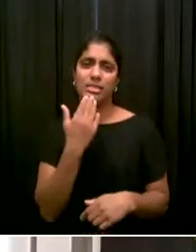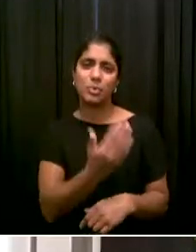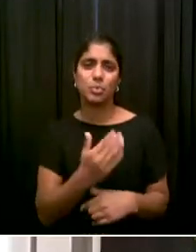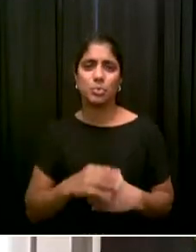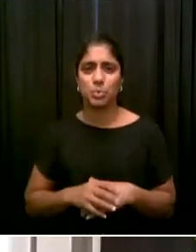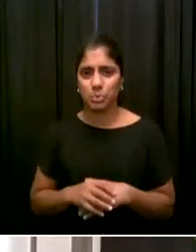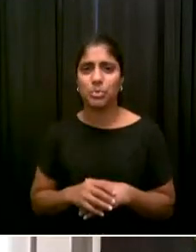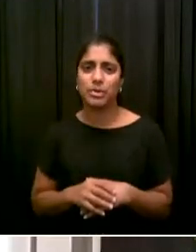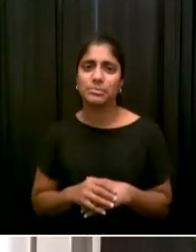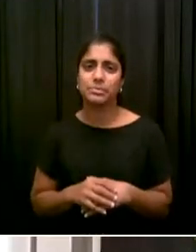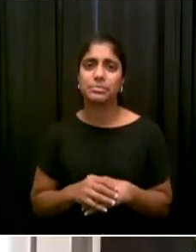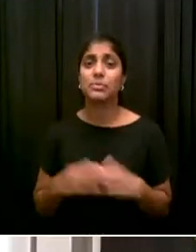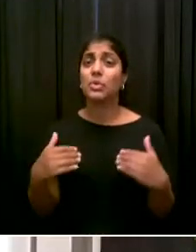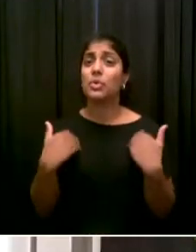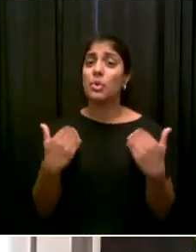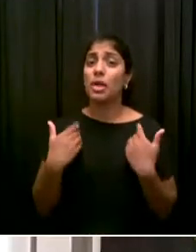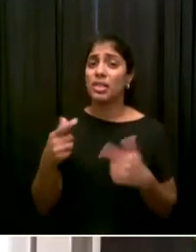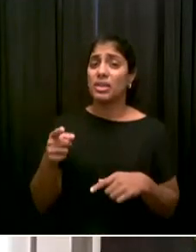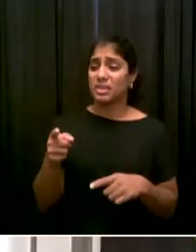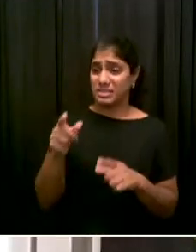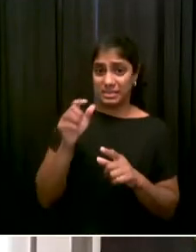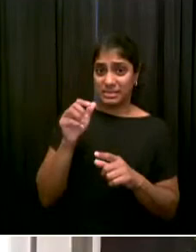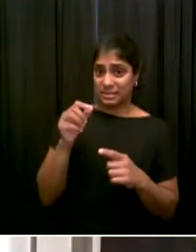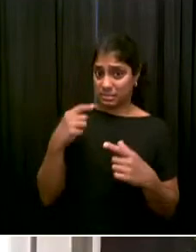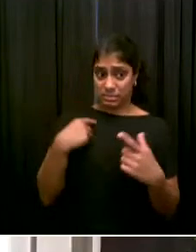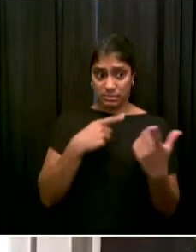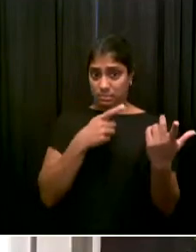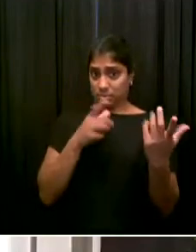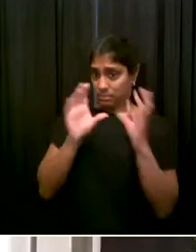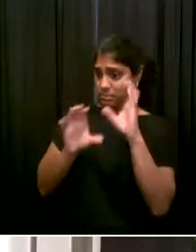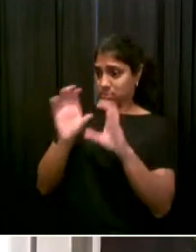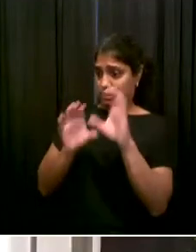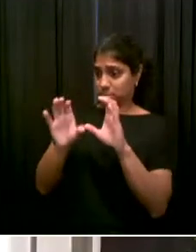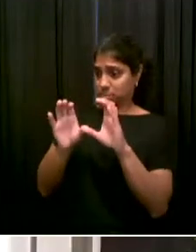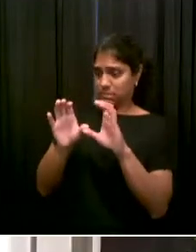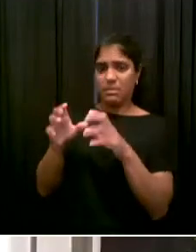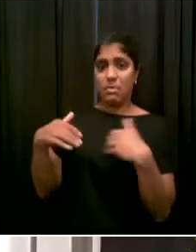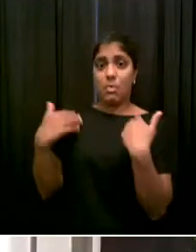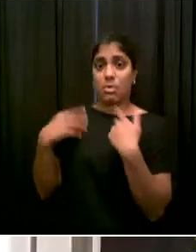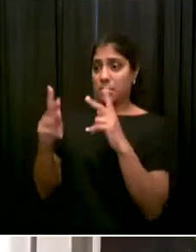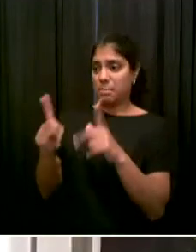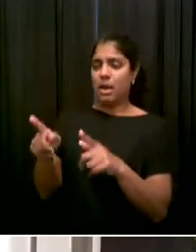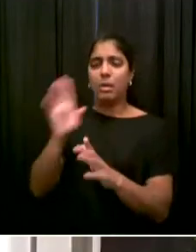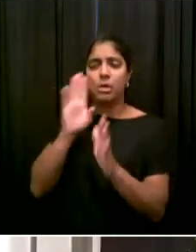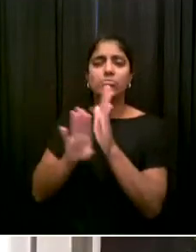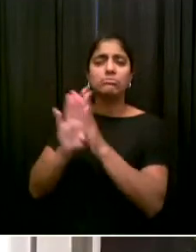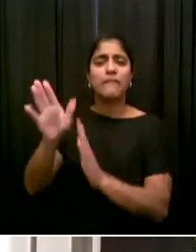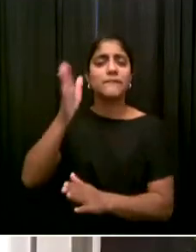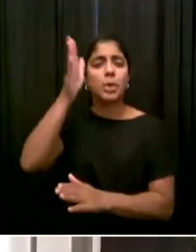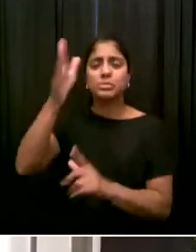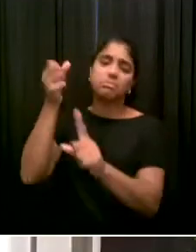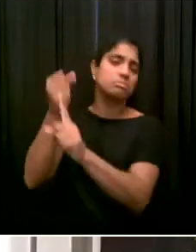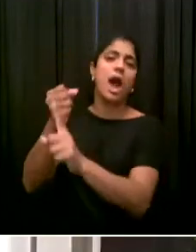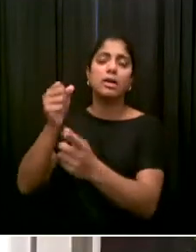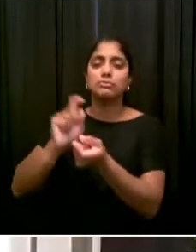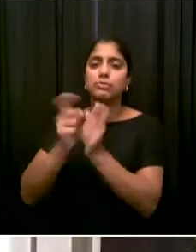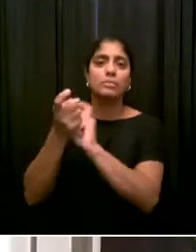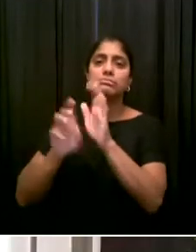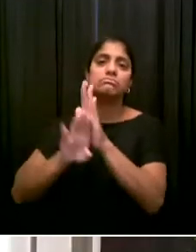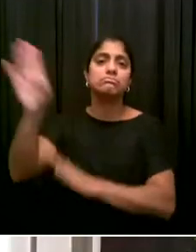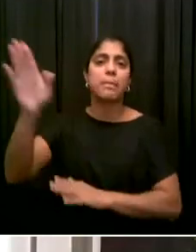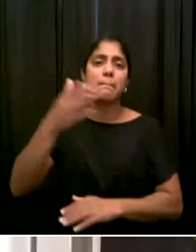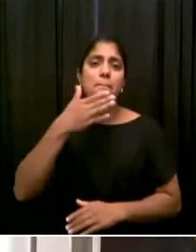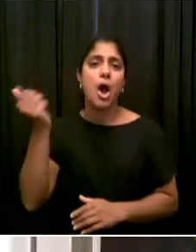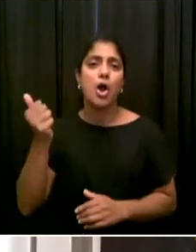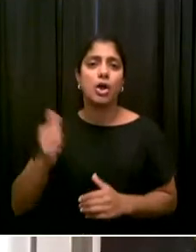Summer Youth Employment Program, Cornerstone programs, Beacon, Sonic, Compass. I am particularly excited about Saturday